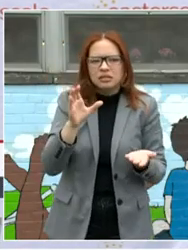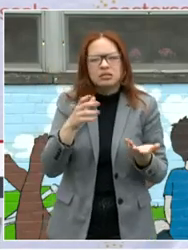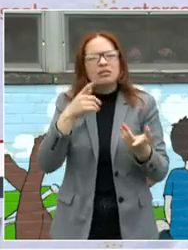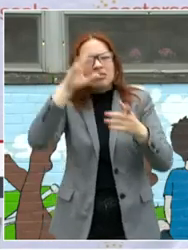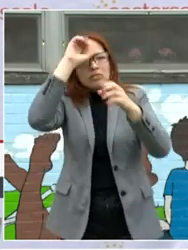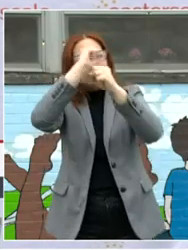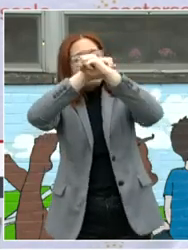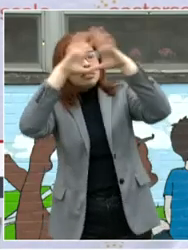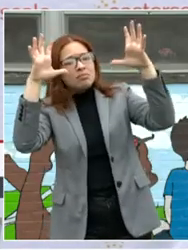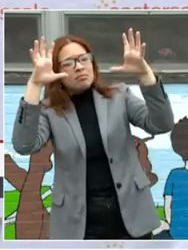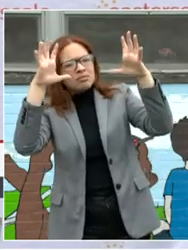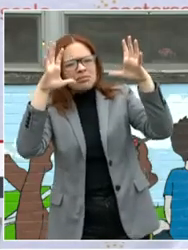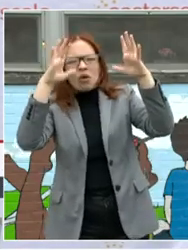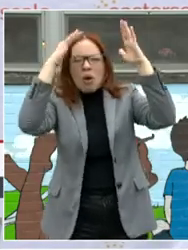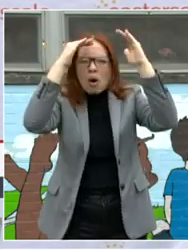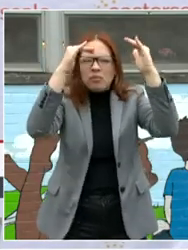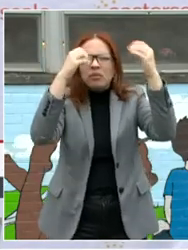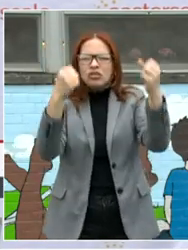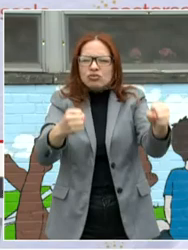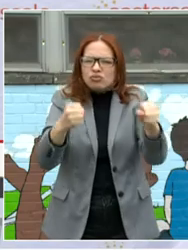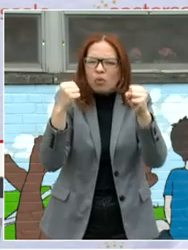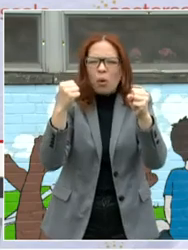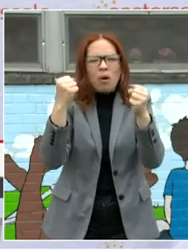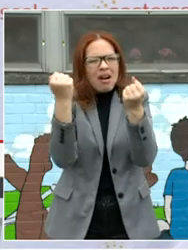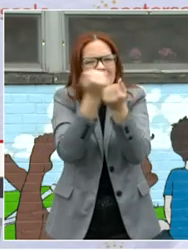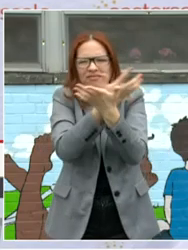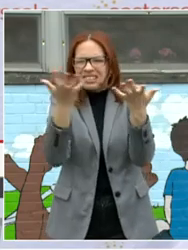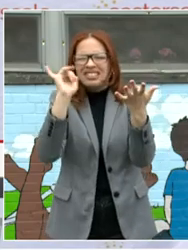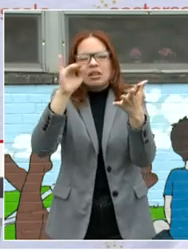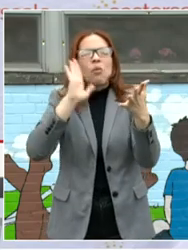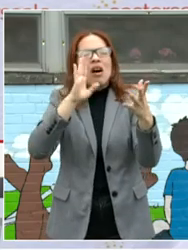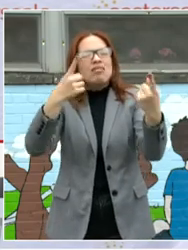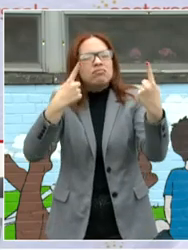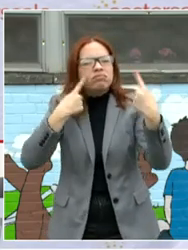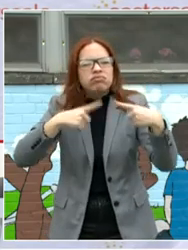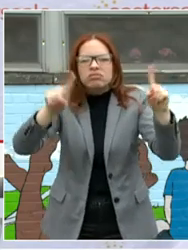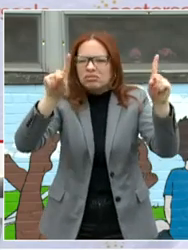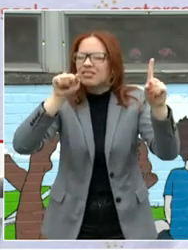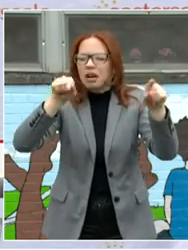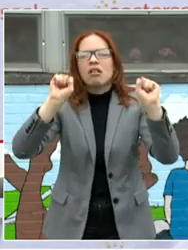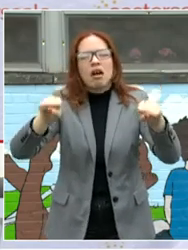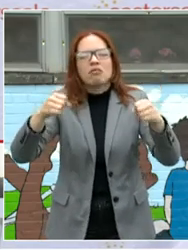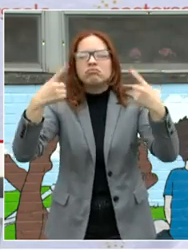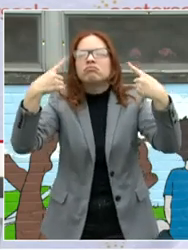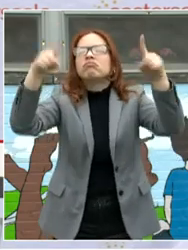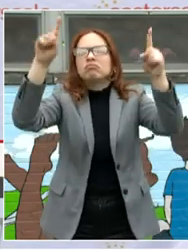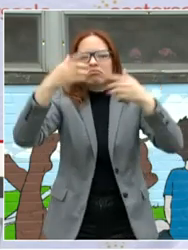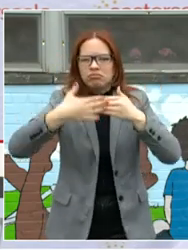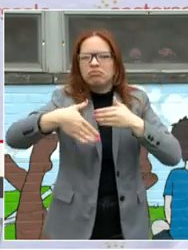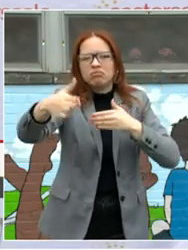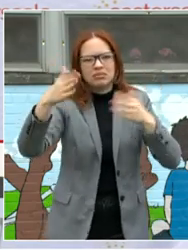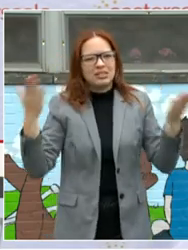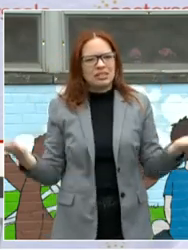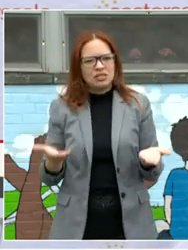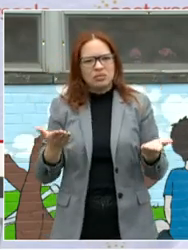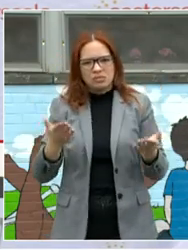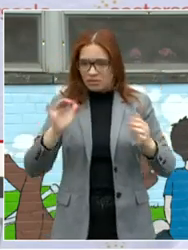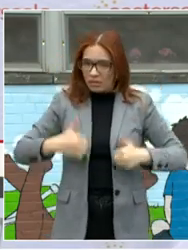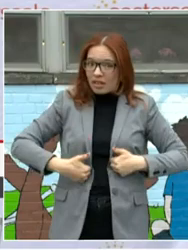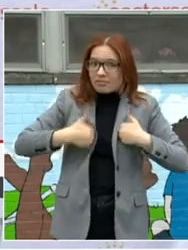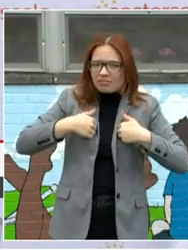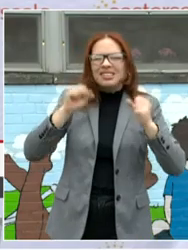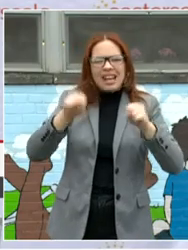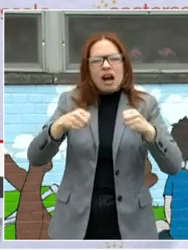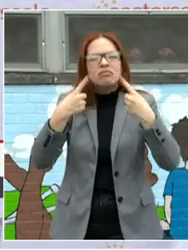where all people achieve their potential and live meaningful lives, a vision that aligns very strongly with Mayor Bowser's relentless